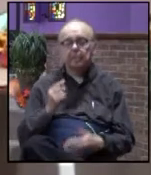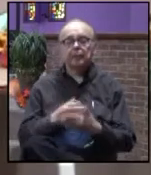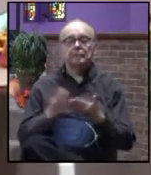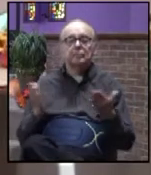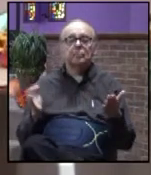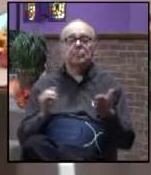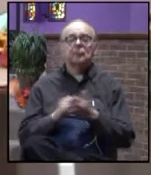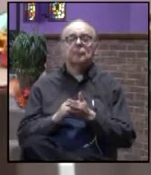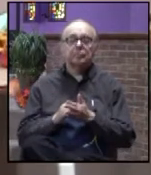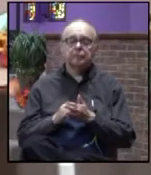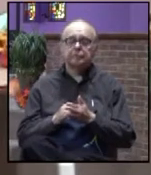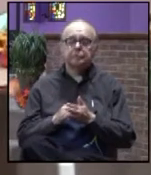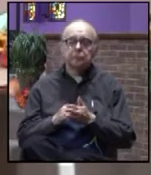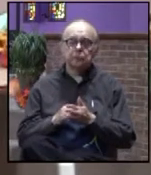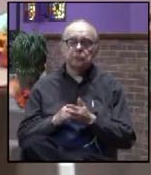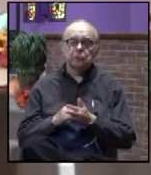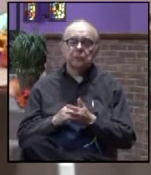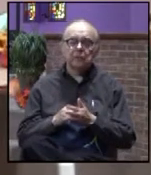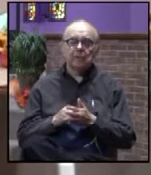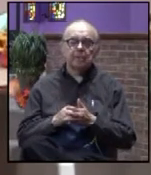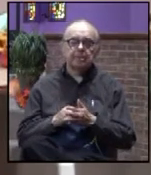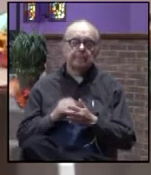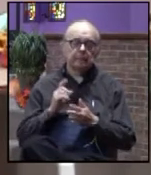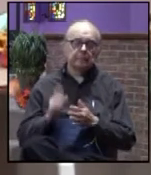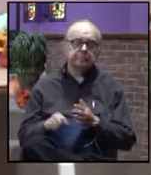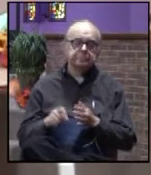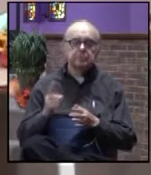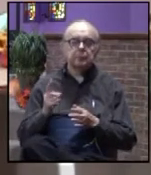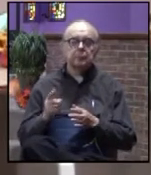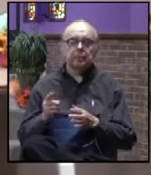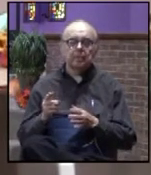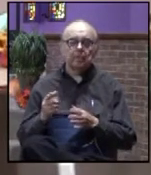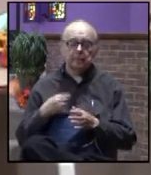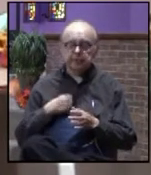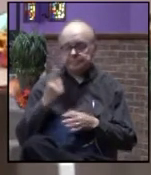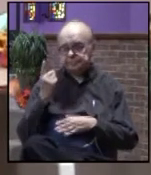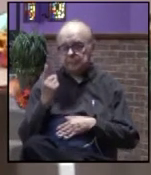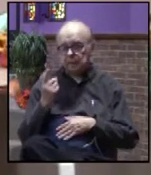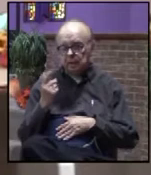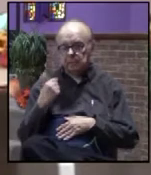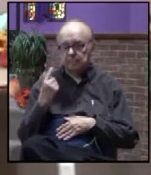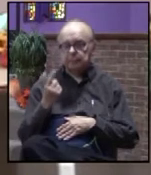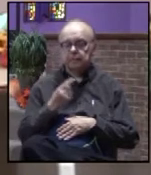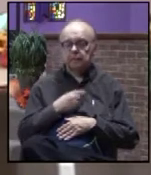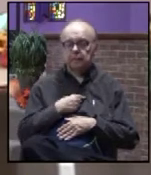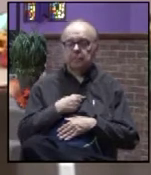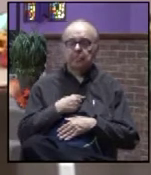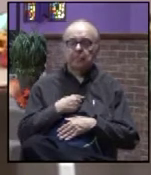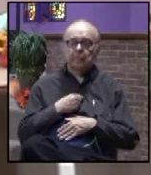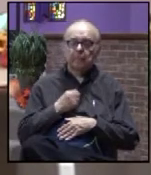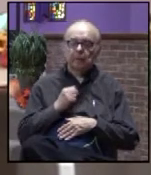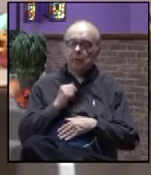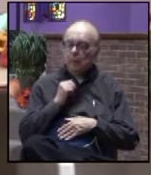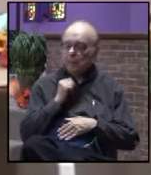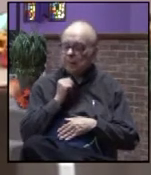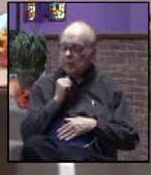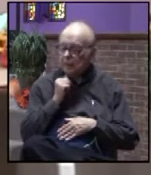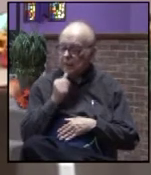and that is this. You need to understand, I need to understand, we are not